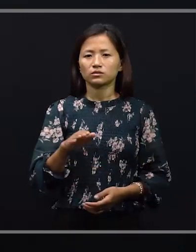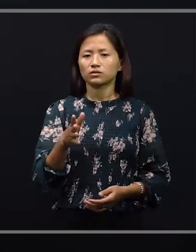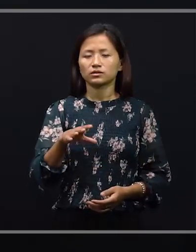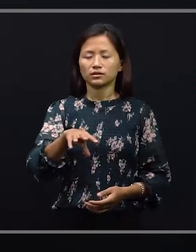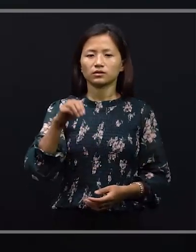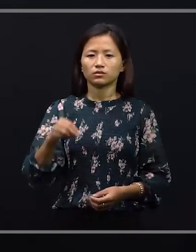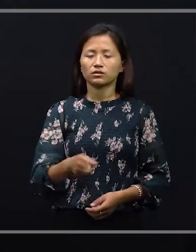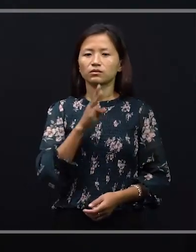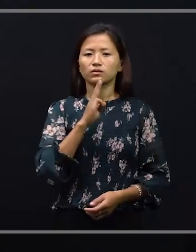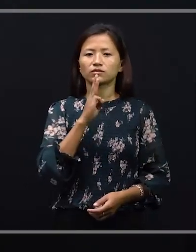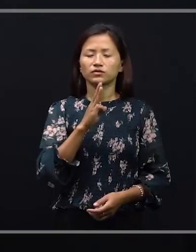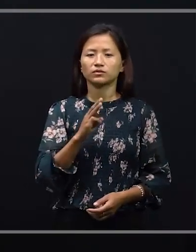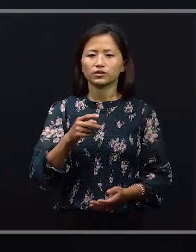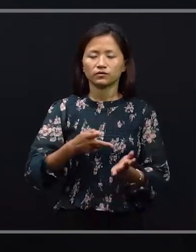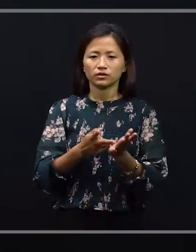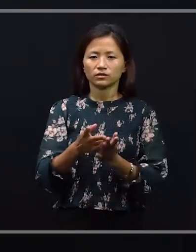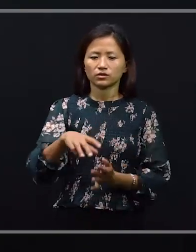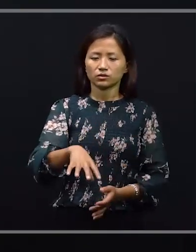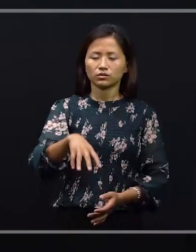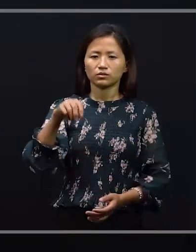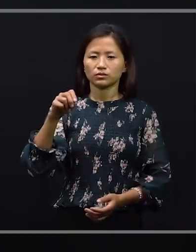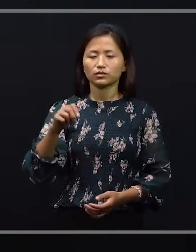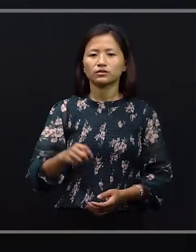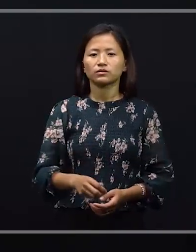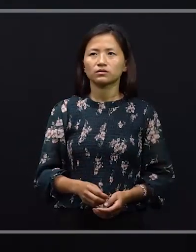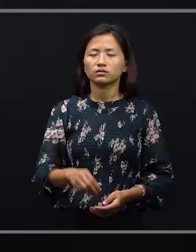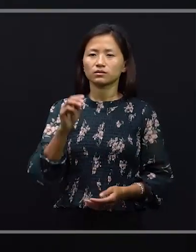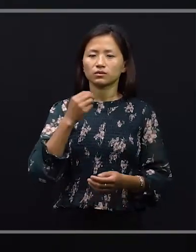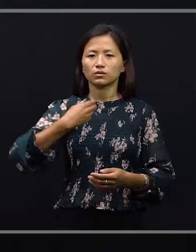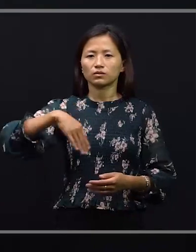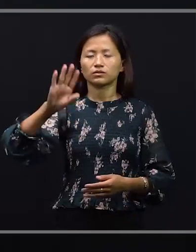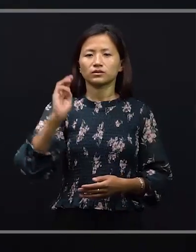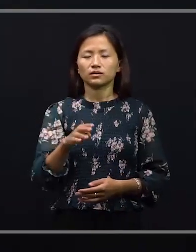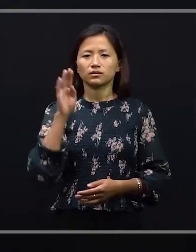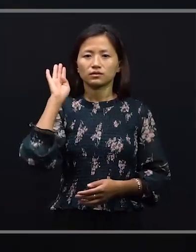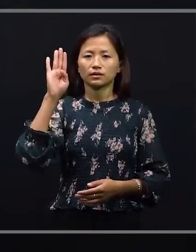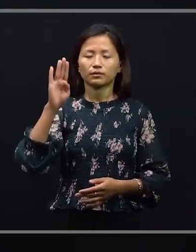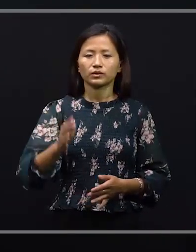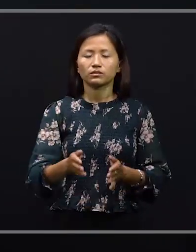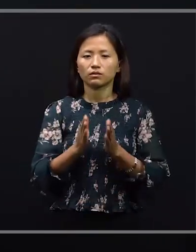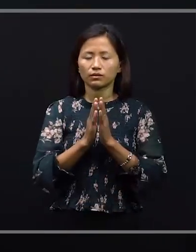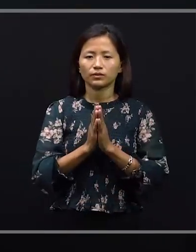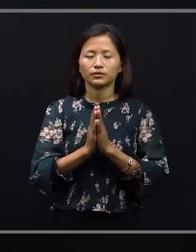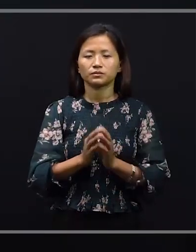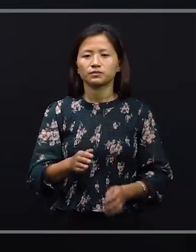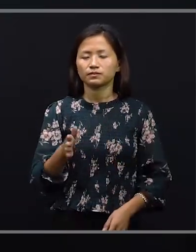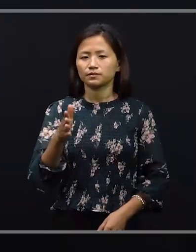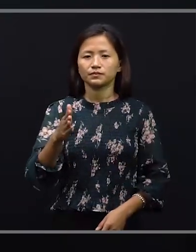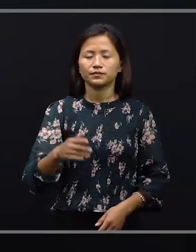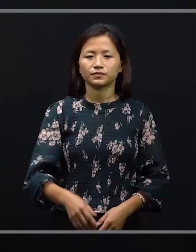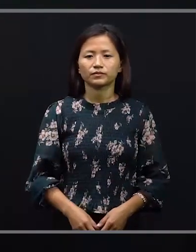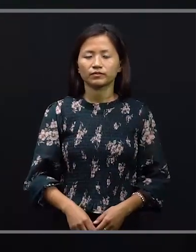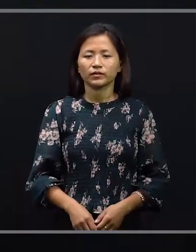the village well, nor go to the temples and so on. So these people, they were treated in a very miserable way.